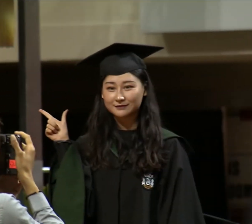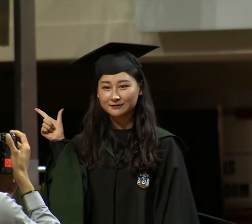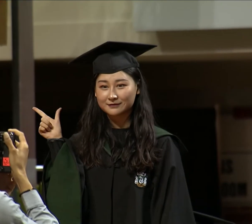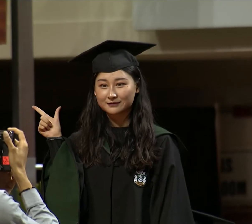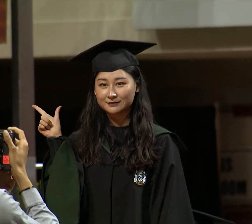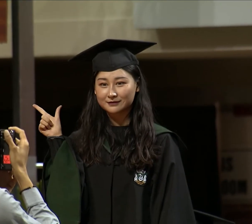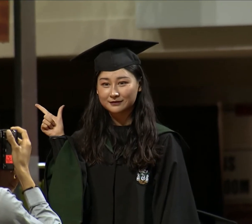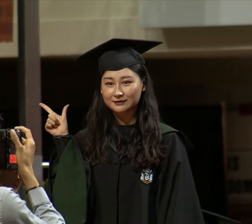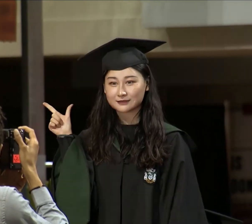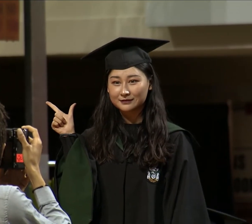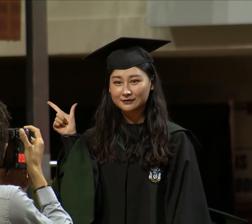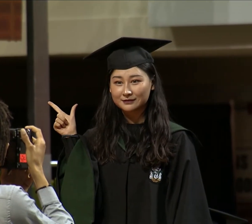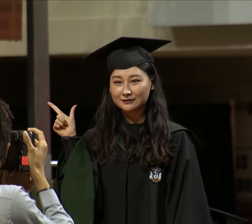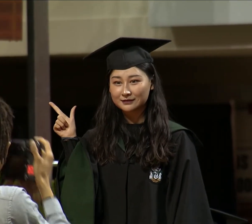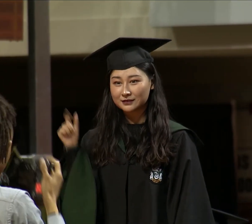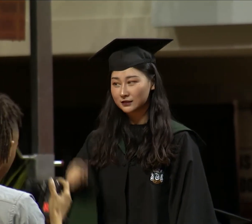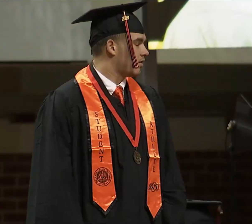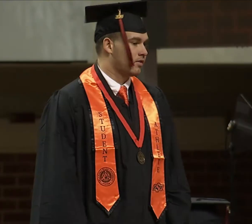Lin Si Yi.